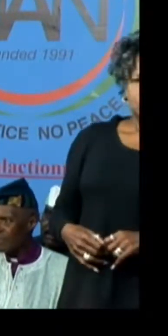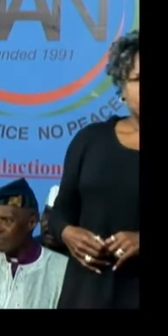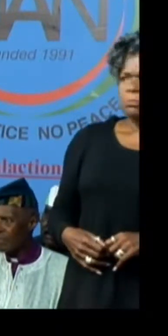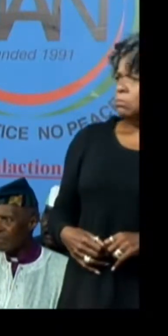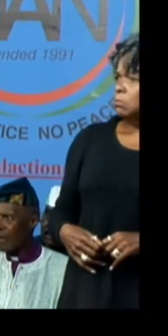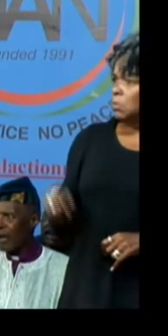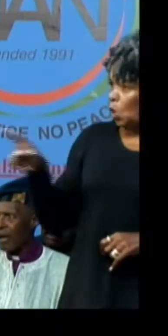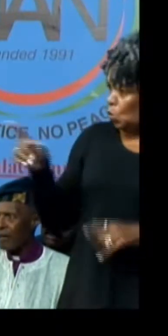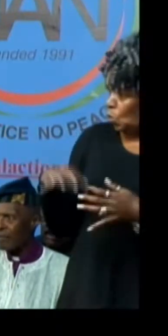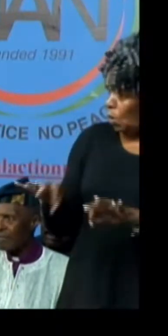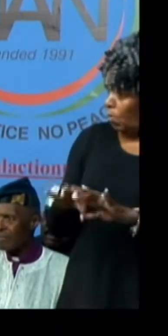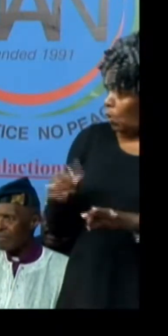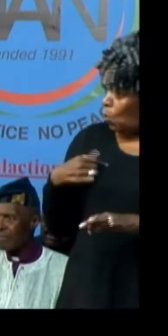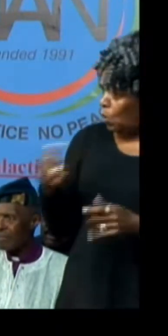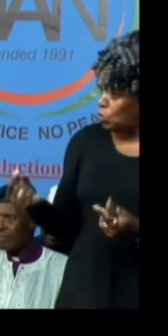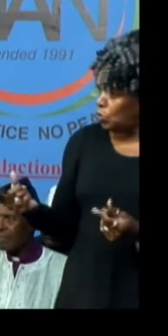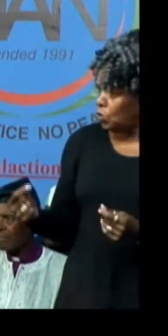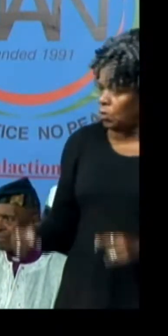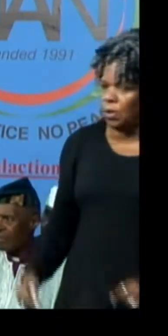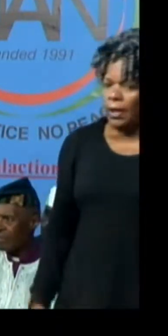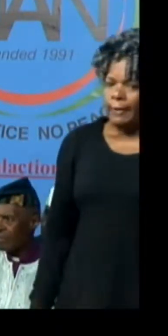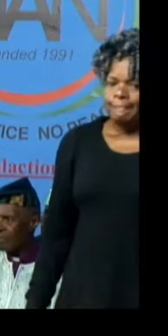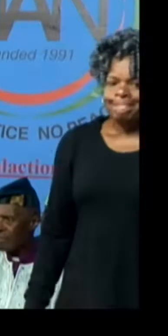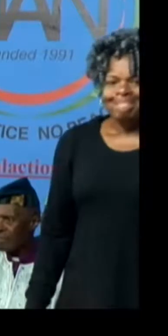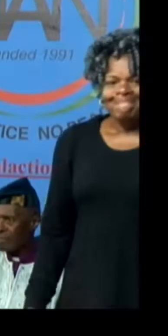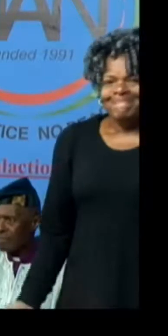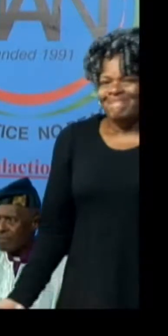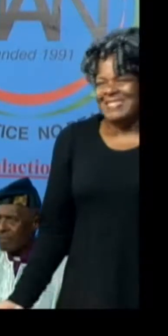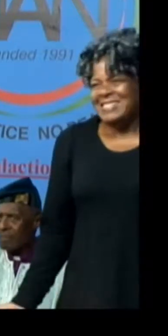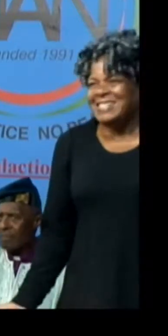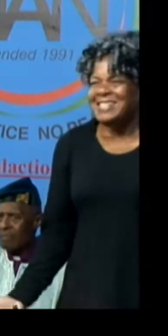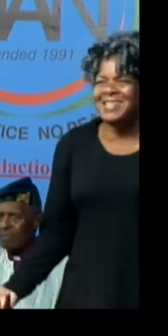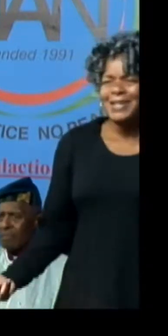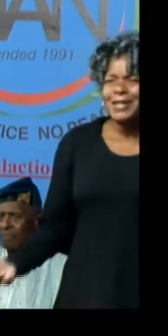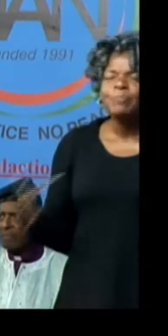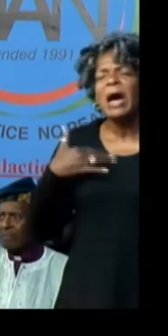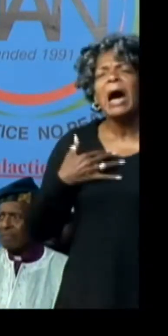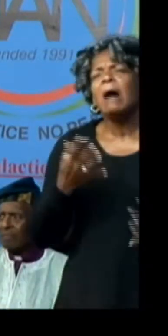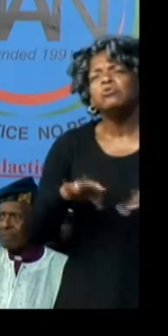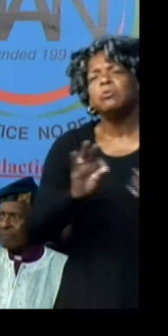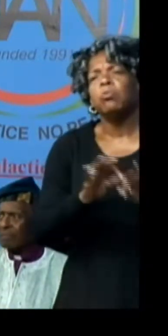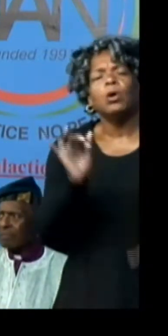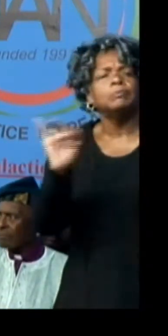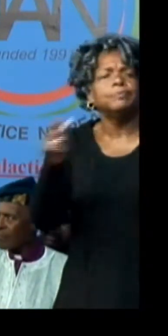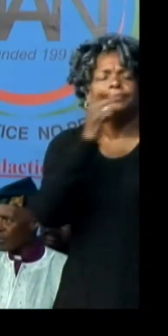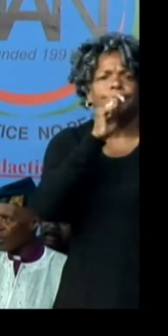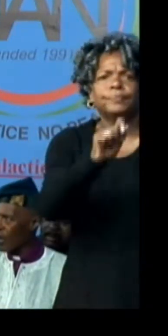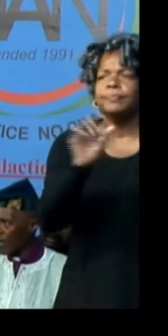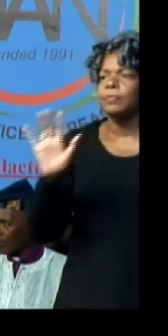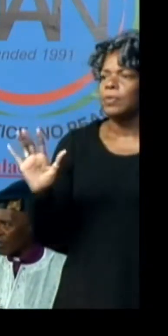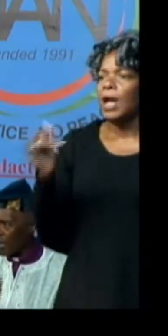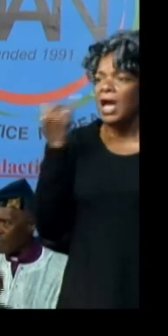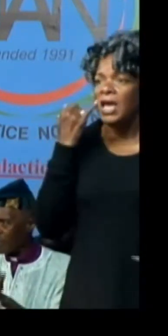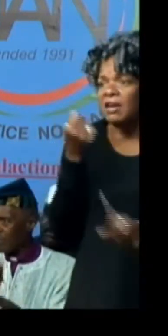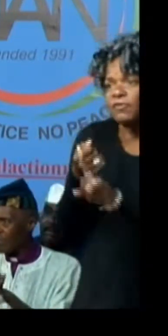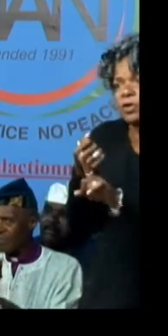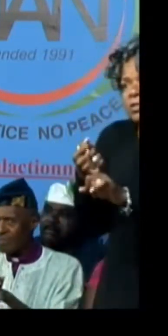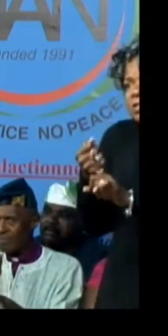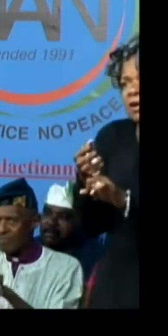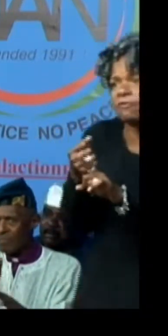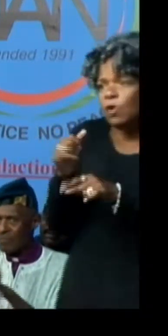done something, you wouldn't have to tell nobody what you used to be. Your works would speak for itself.